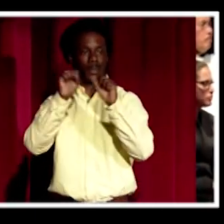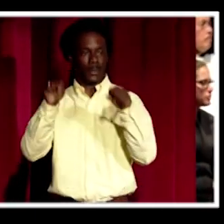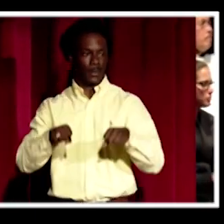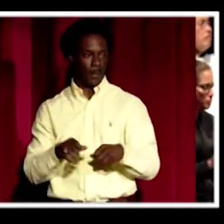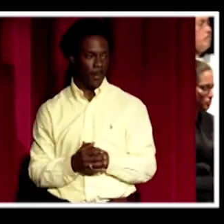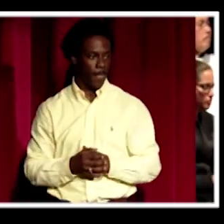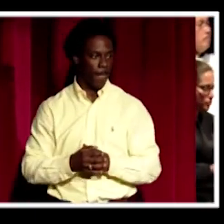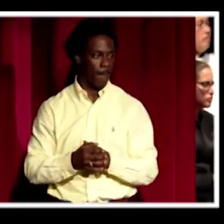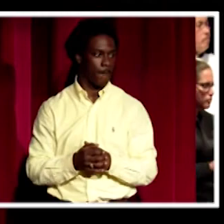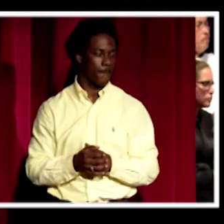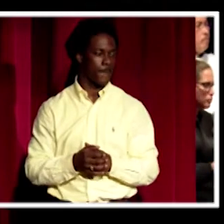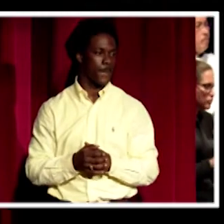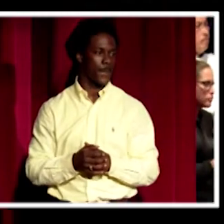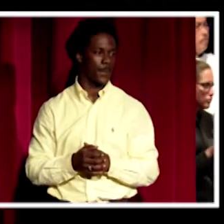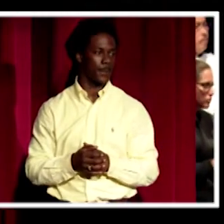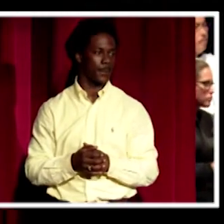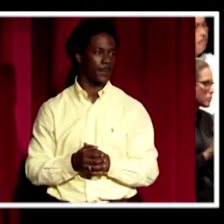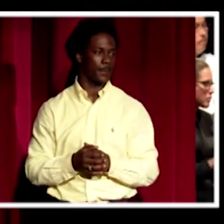system.